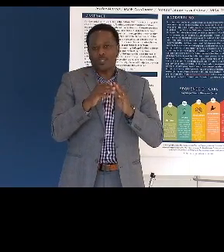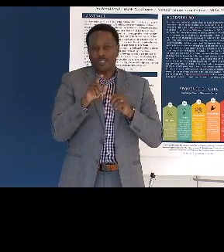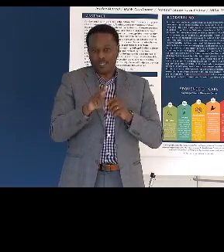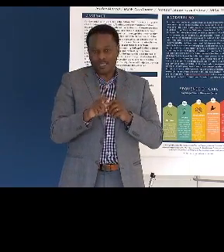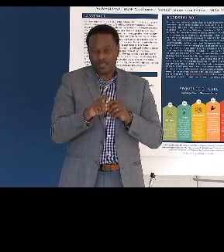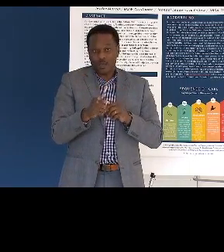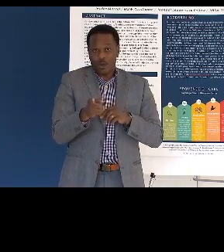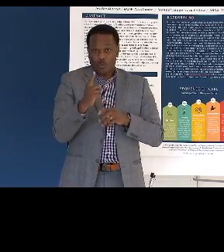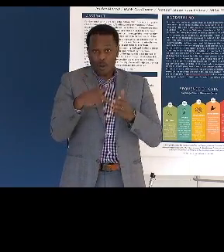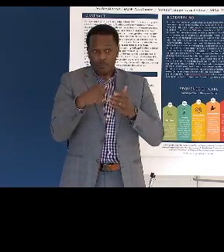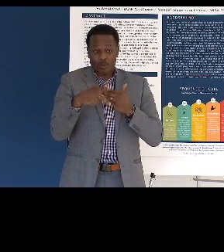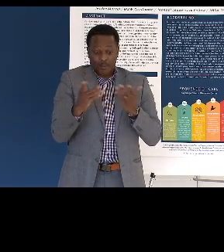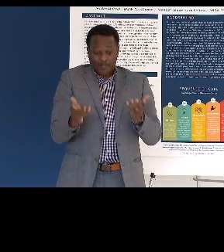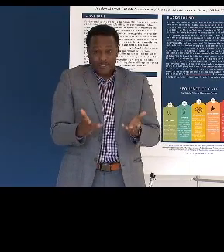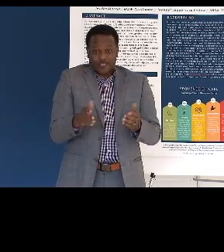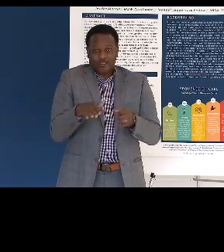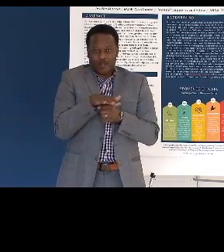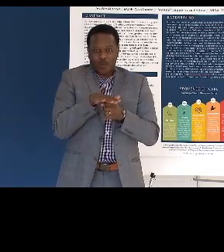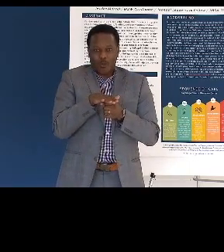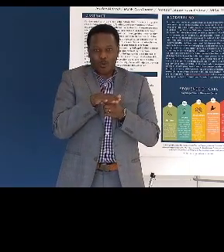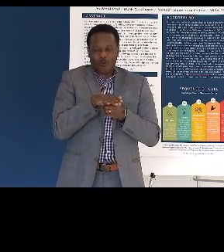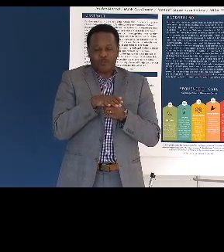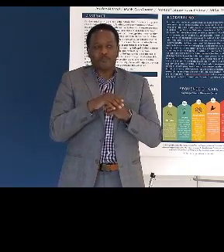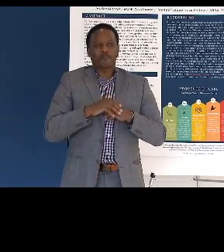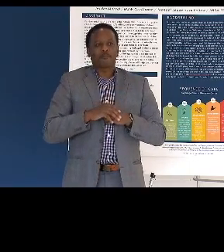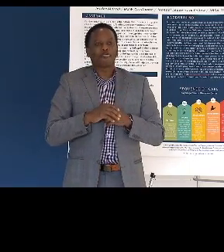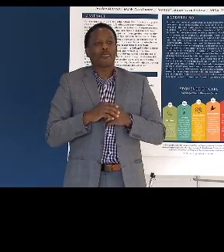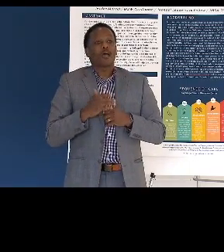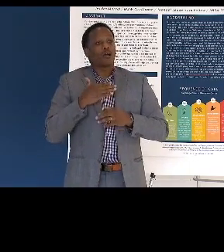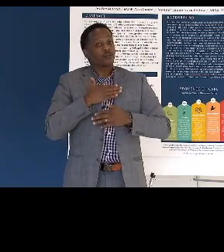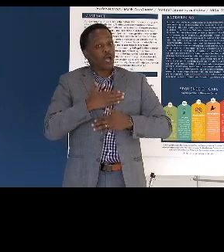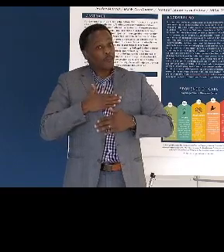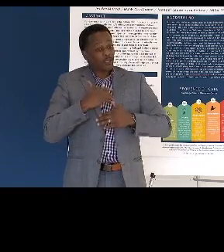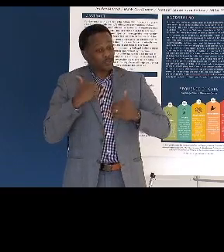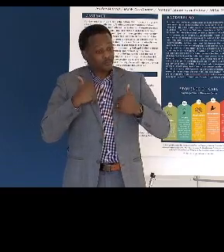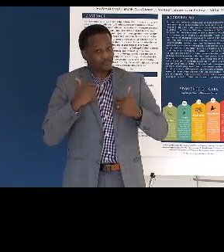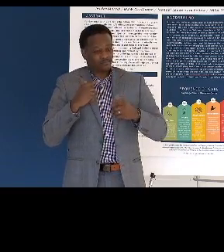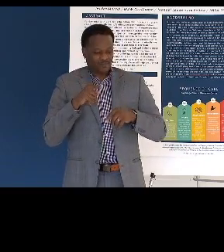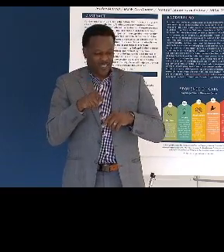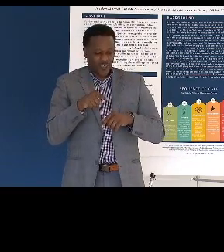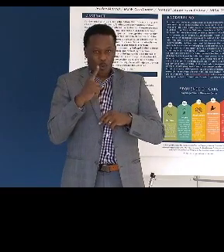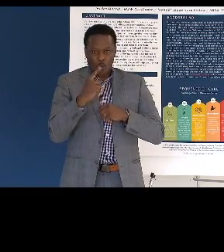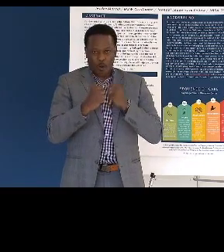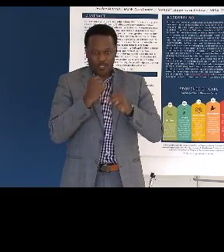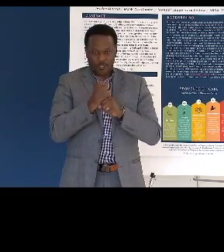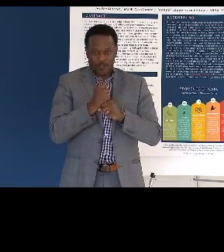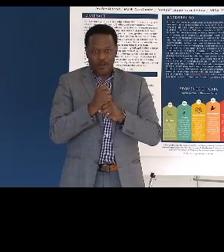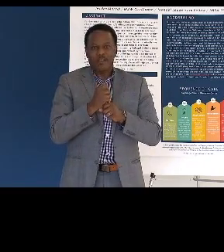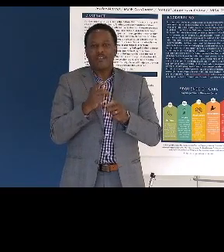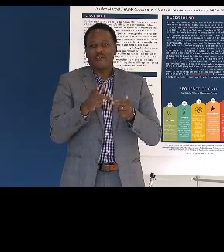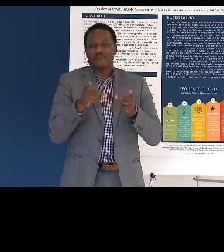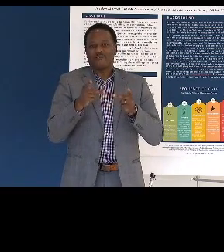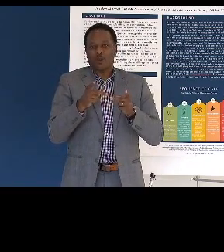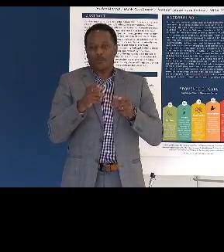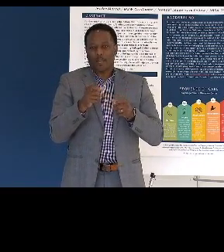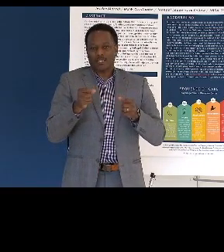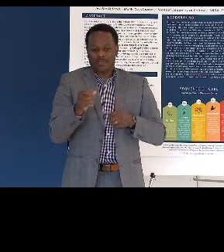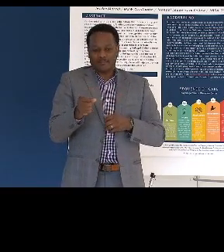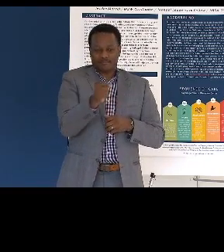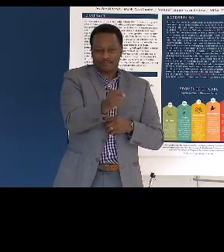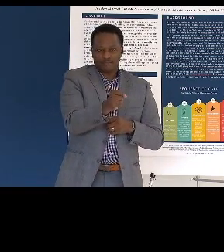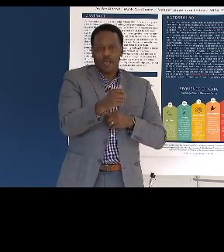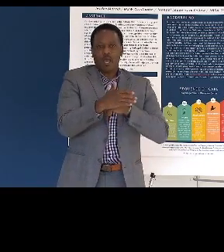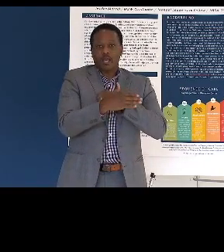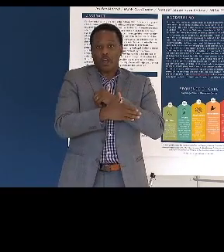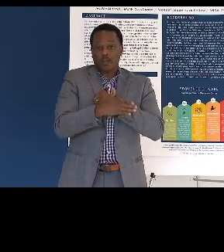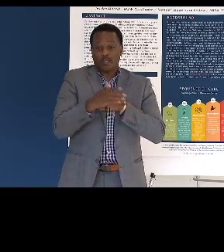those programs is right here in Cuyahoga County. I've had the pleasure of spending my last year doing my field placement there at Cuyahoga County Diversion Center, and I've